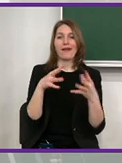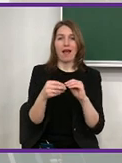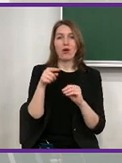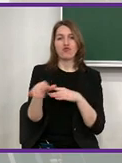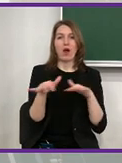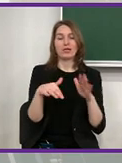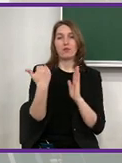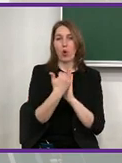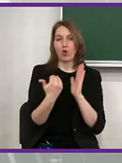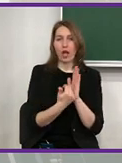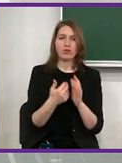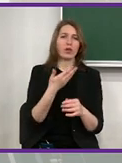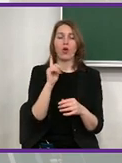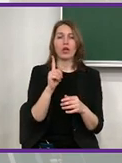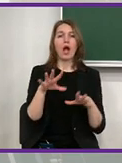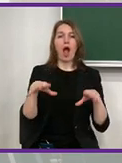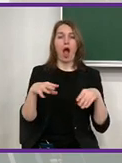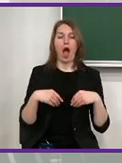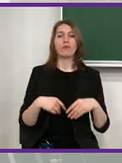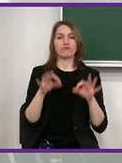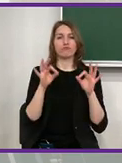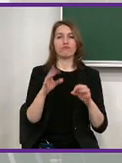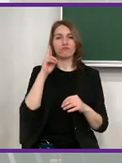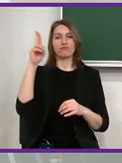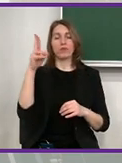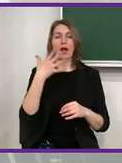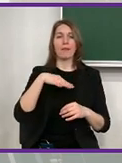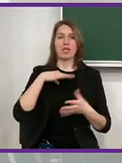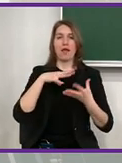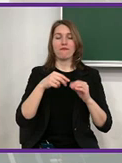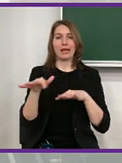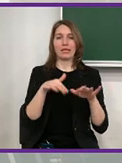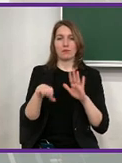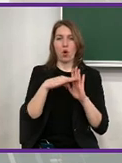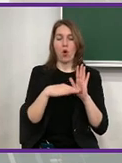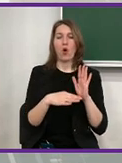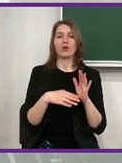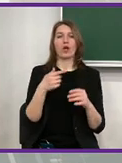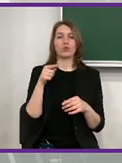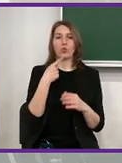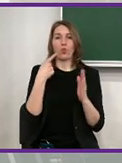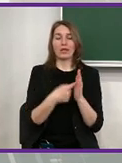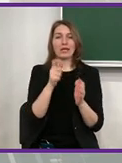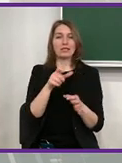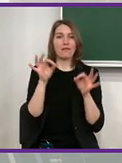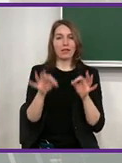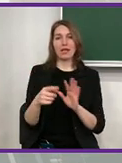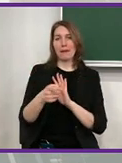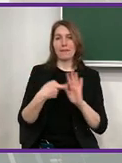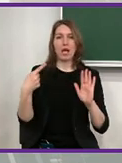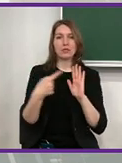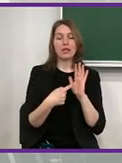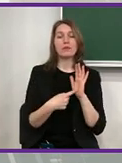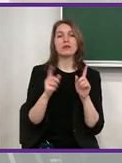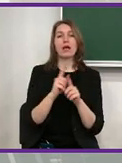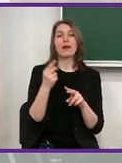that their cooperation partners comply with this code, and just a simple commitment will not be enough. It will not be enough